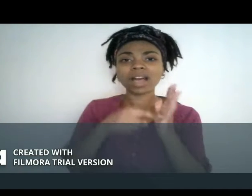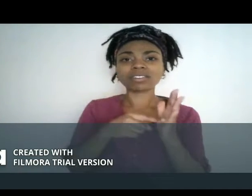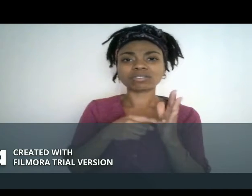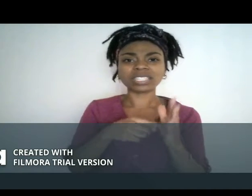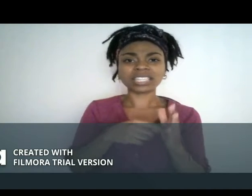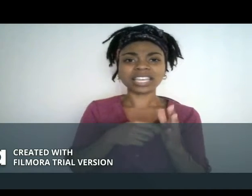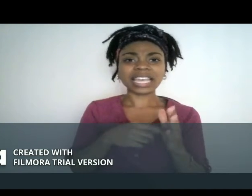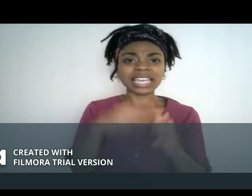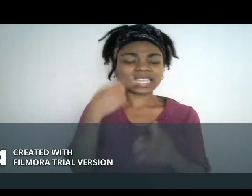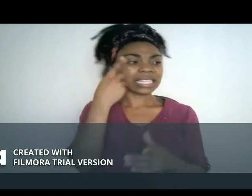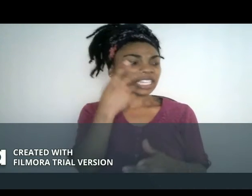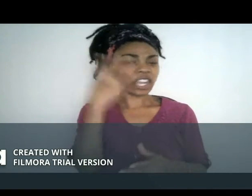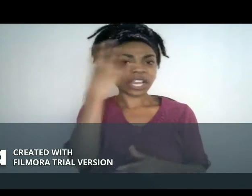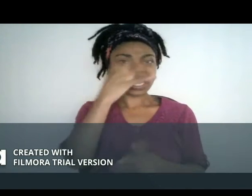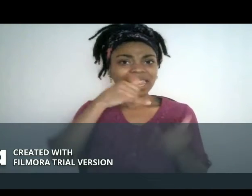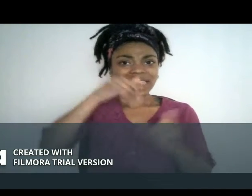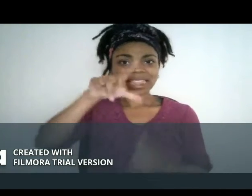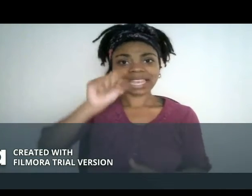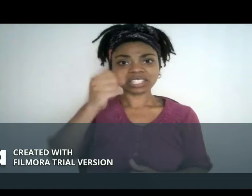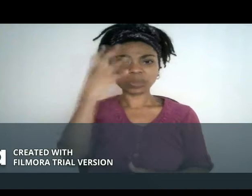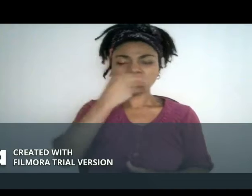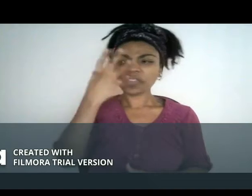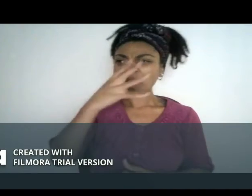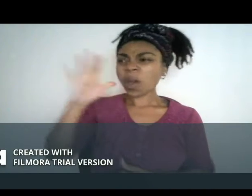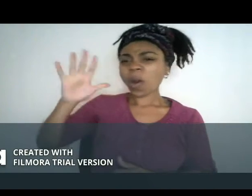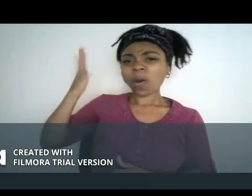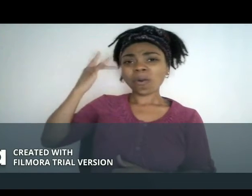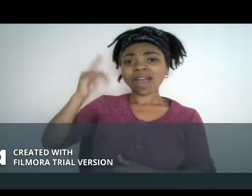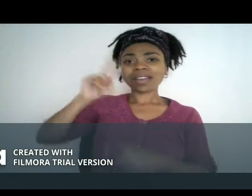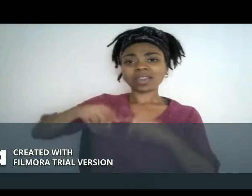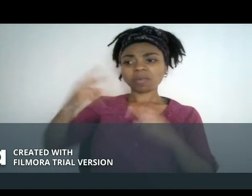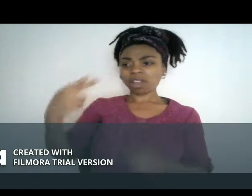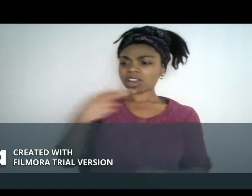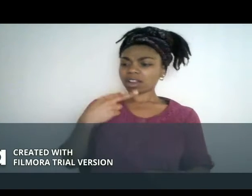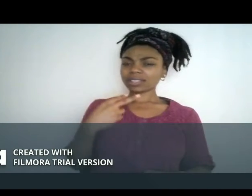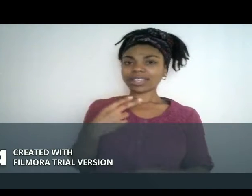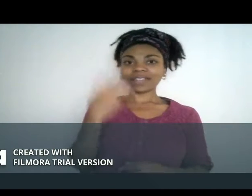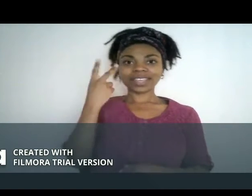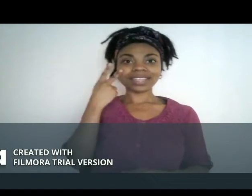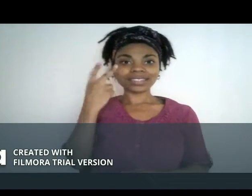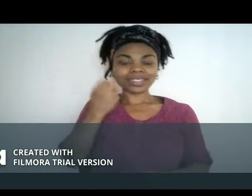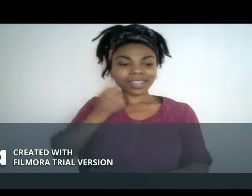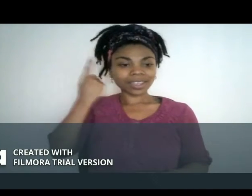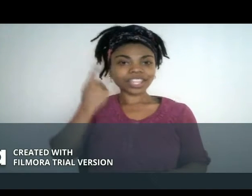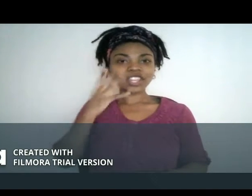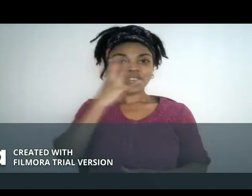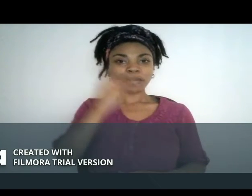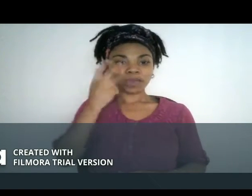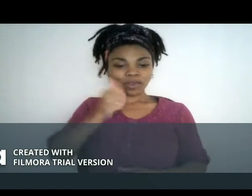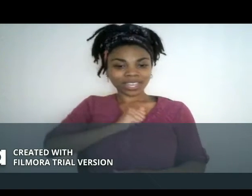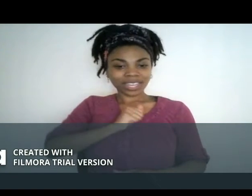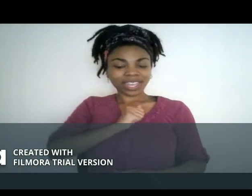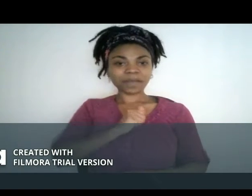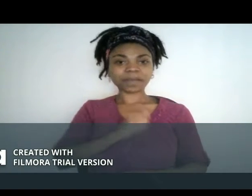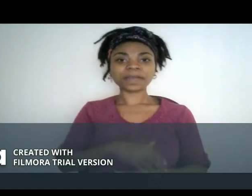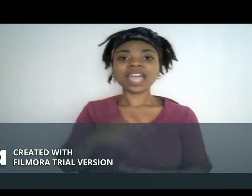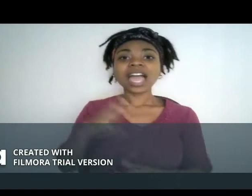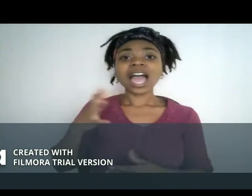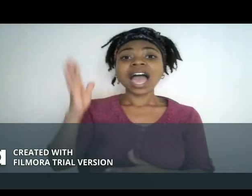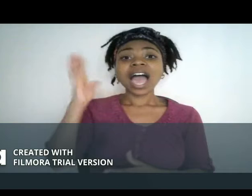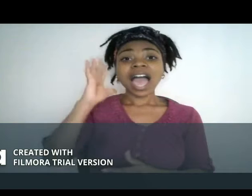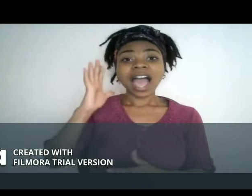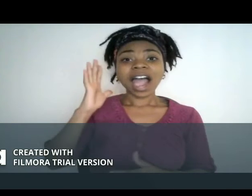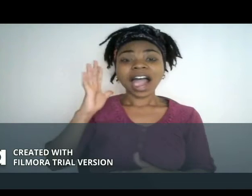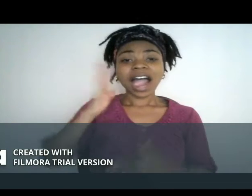at ourselves and see the beauty in that? I'm so glad that I got over that. But I mean, I used to wear dresses. I just didn't wear